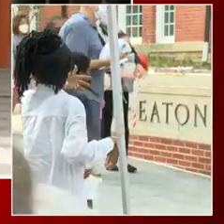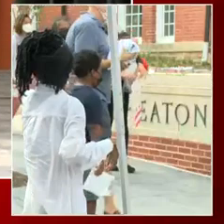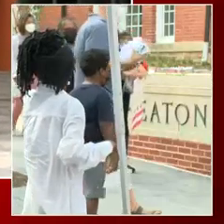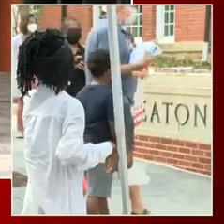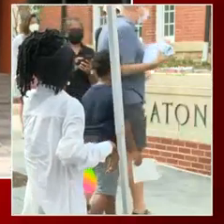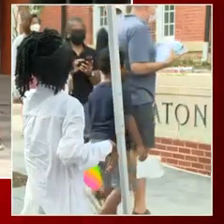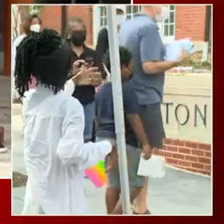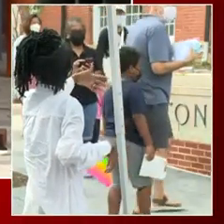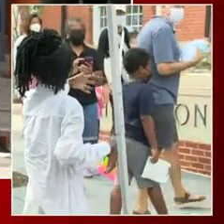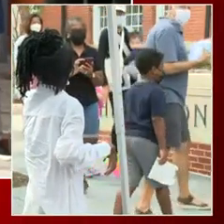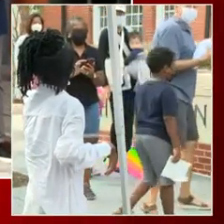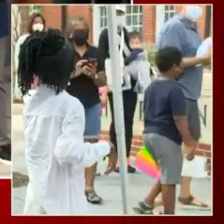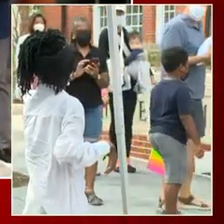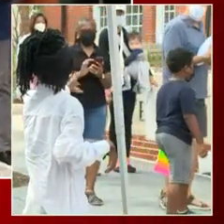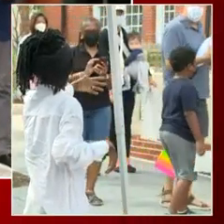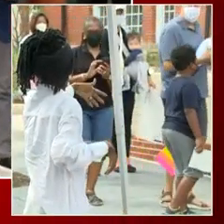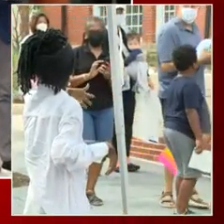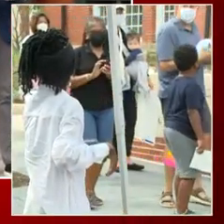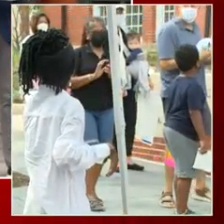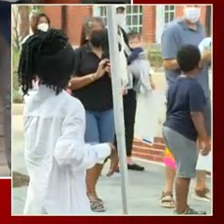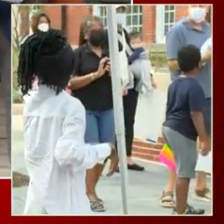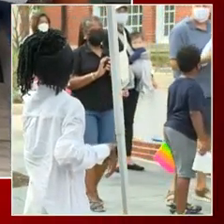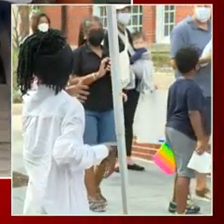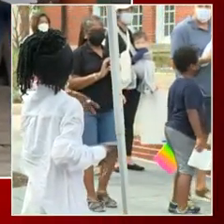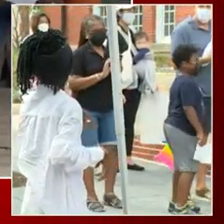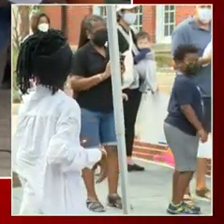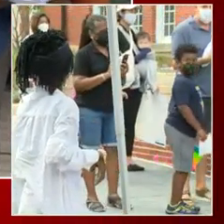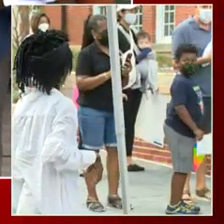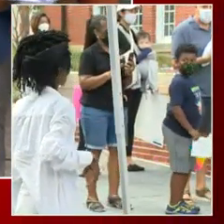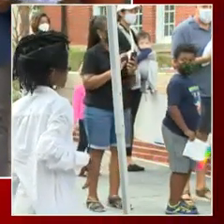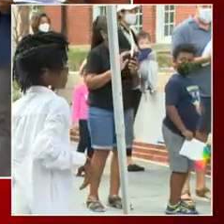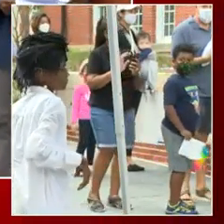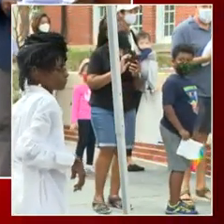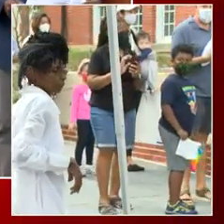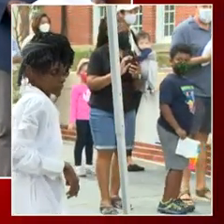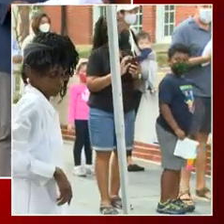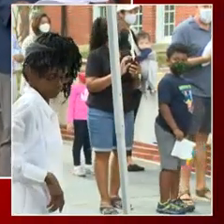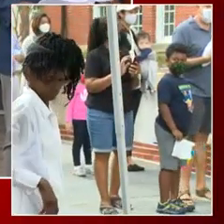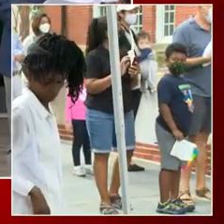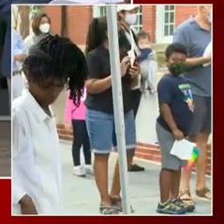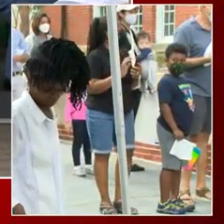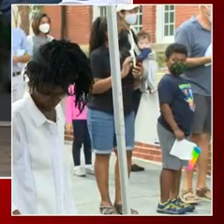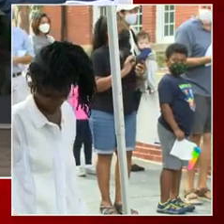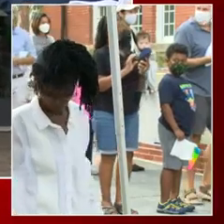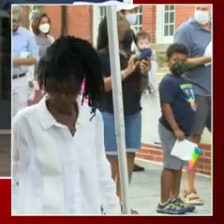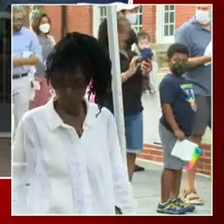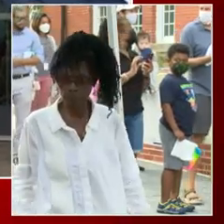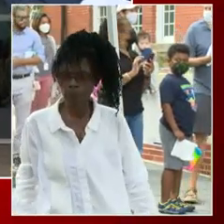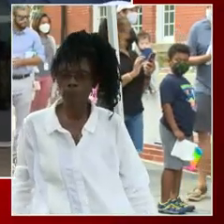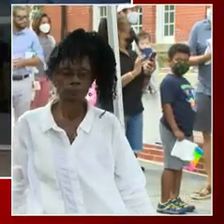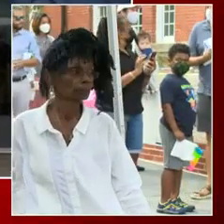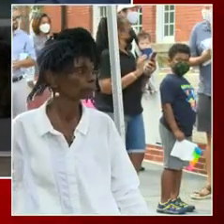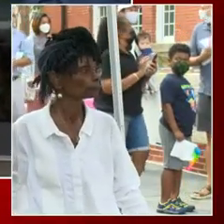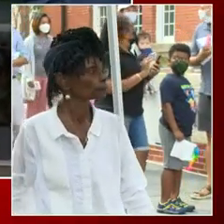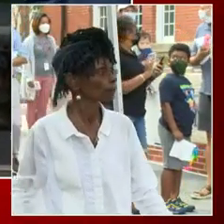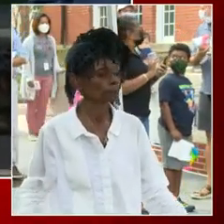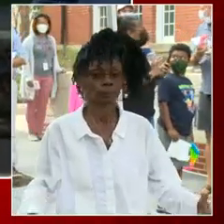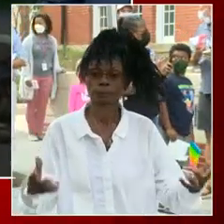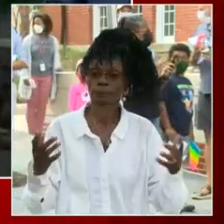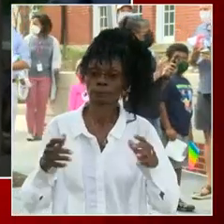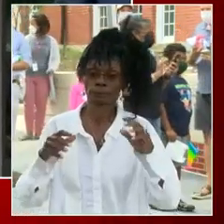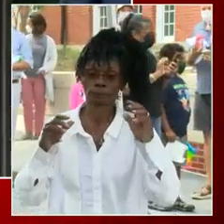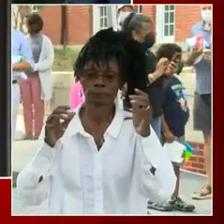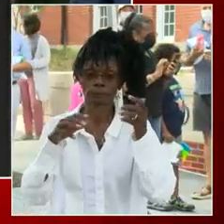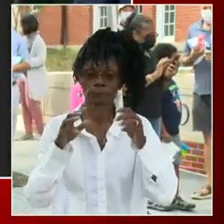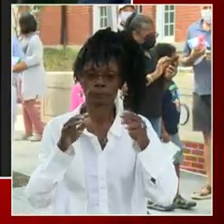A very special welcome is extended to Mayor Bowser, Chancellor Farabee, Ward 3 Councilmember Che, and